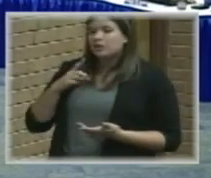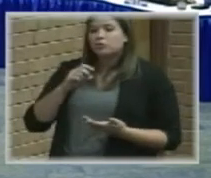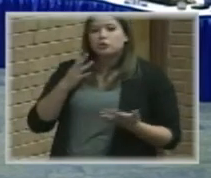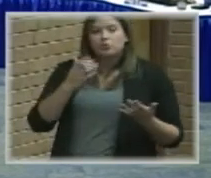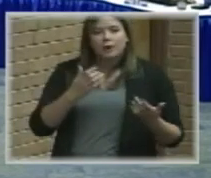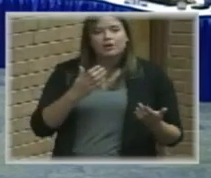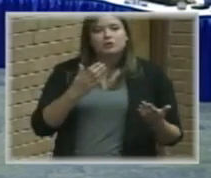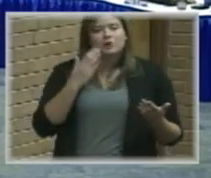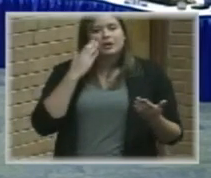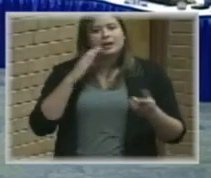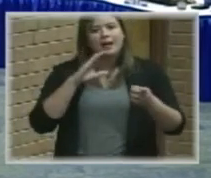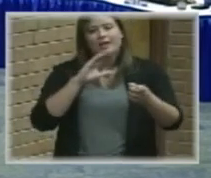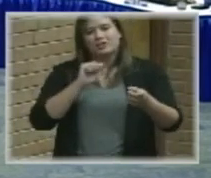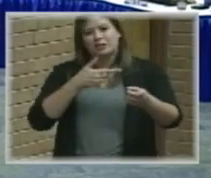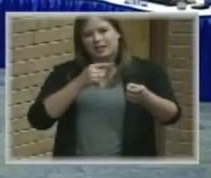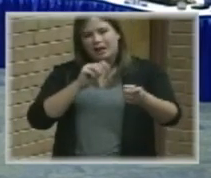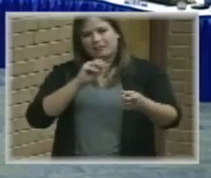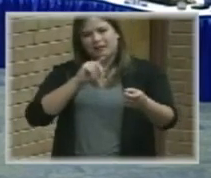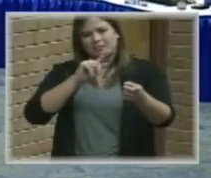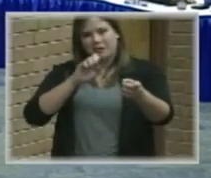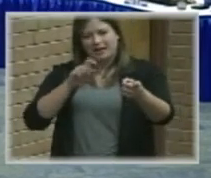Captain Mike Desane, who's here tonight.